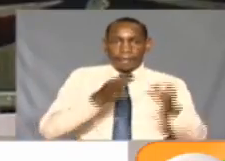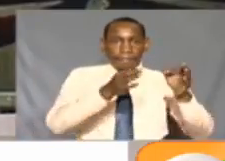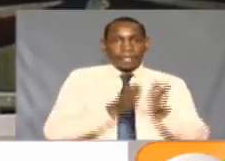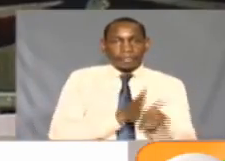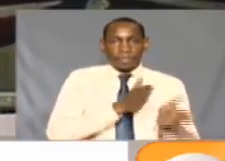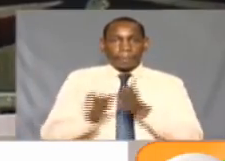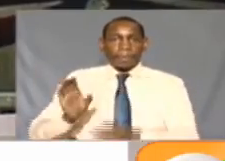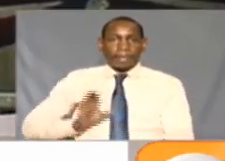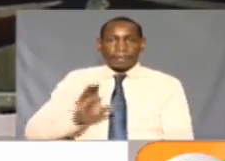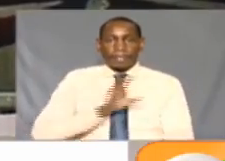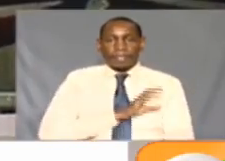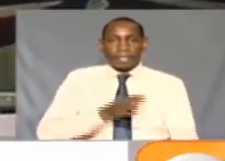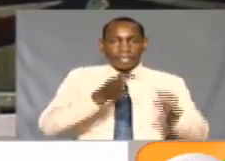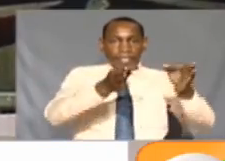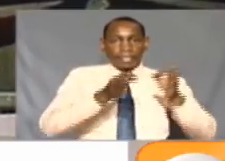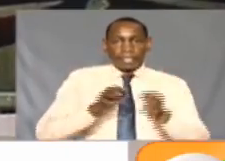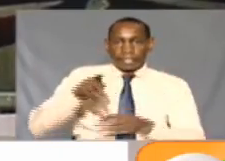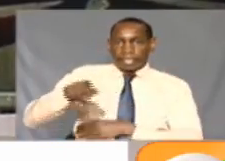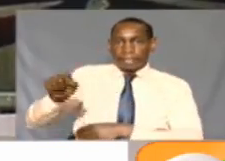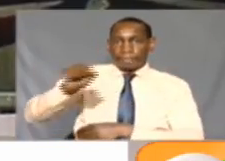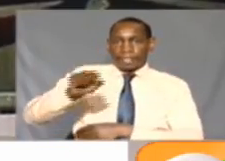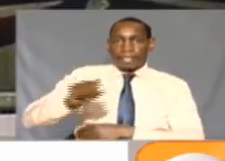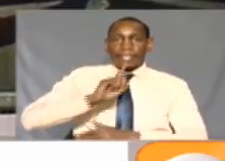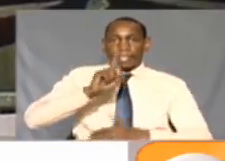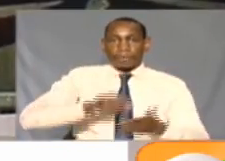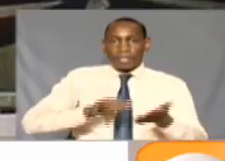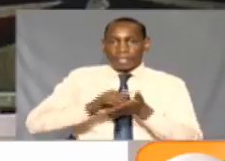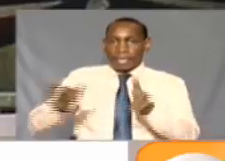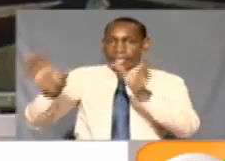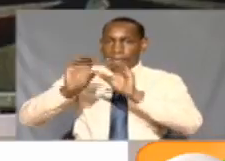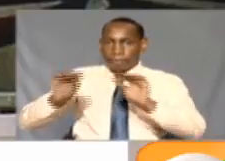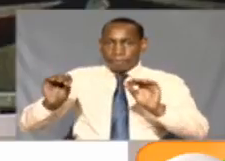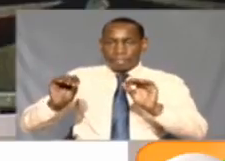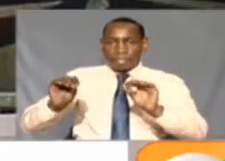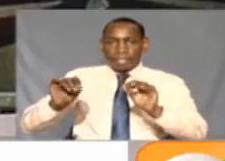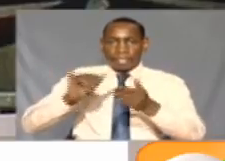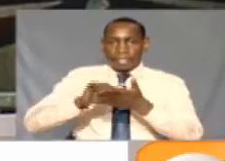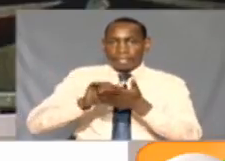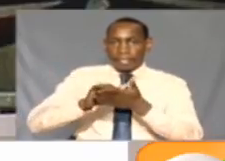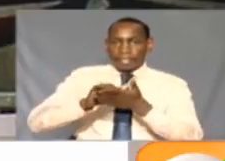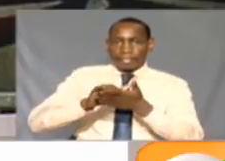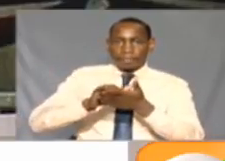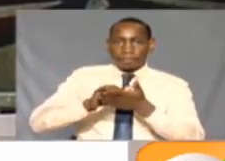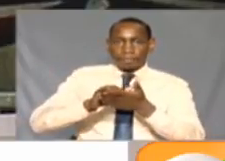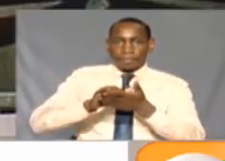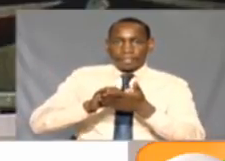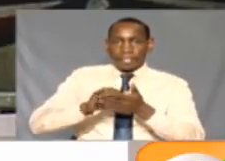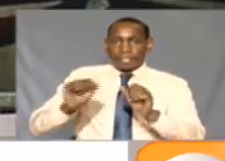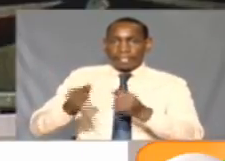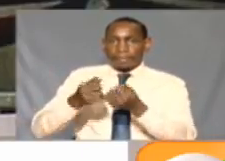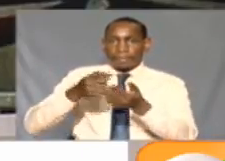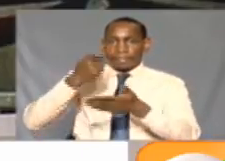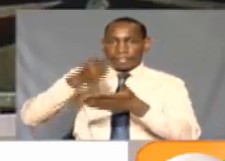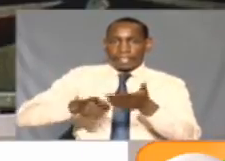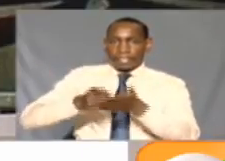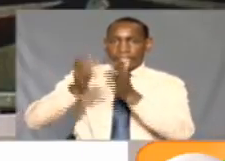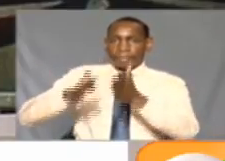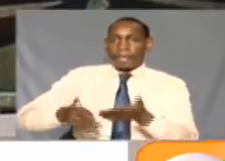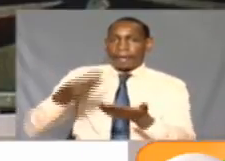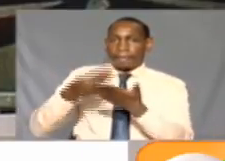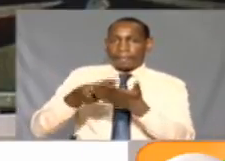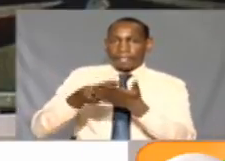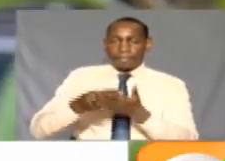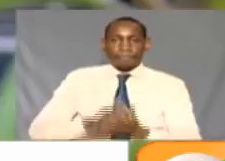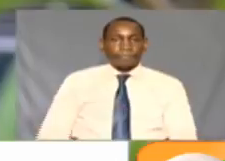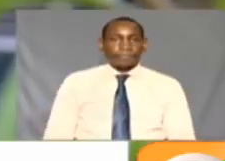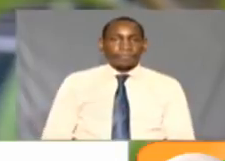Planning Committee, Treasury PS Julius Muia stated that the budget will be huge on austerity to save taxpayers' funds. Faisal Ahmed has more